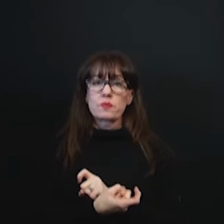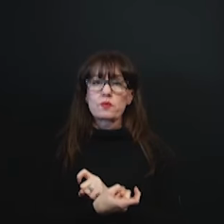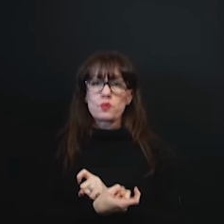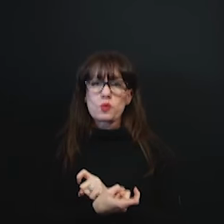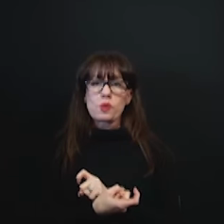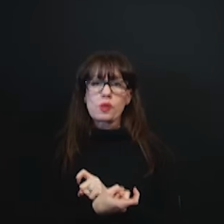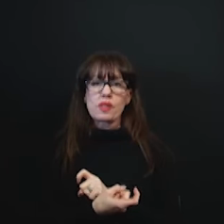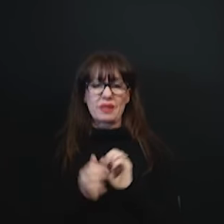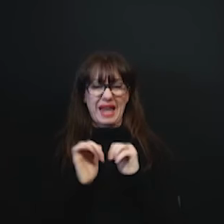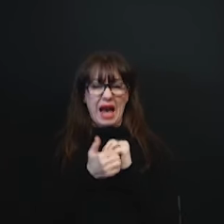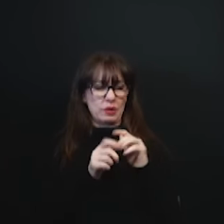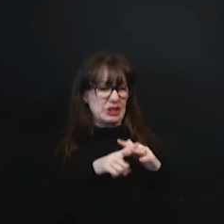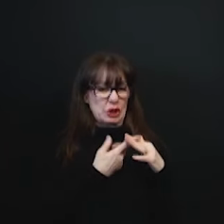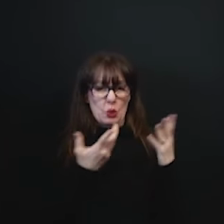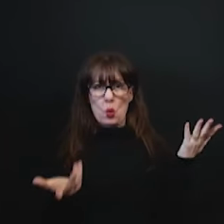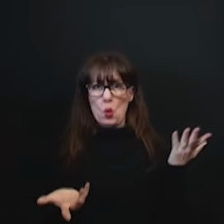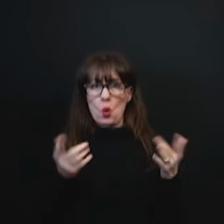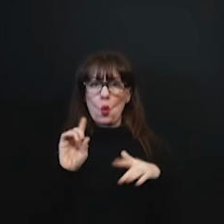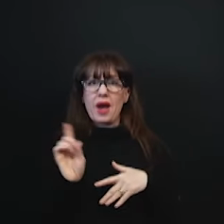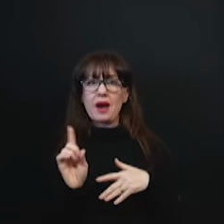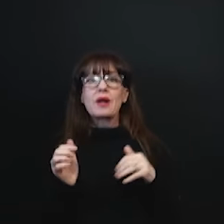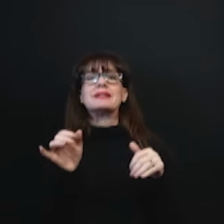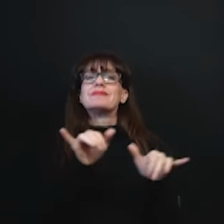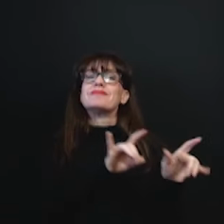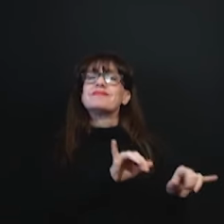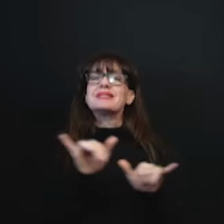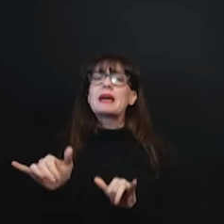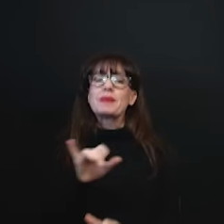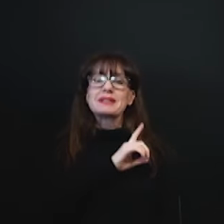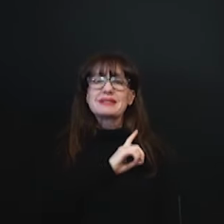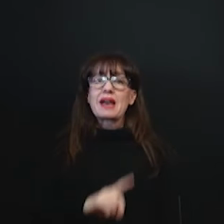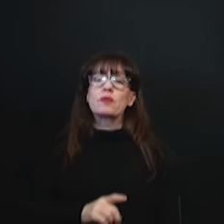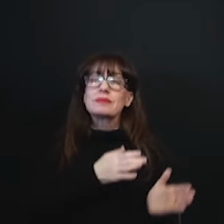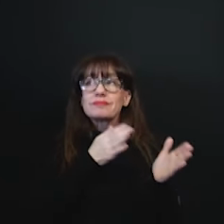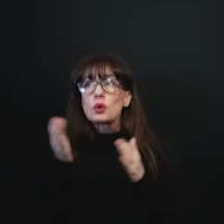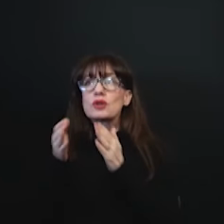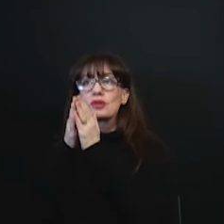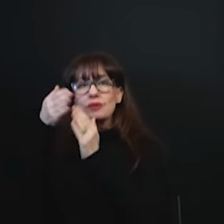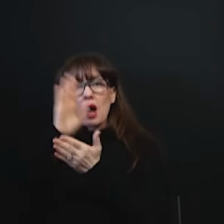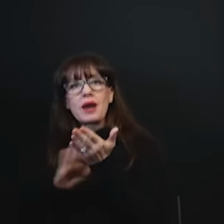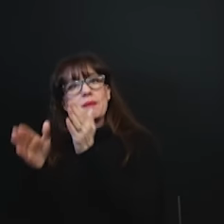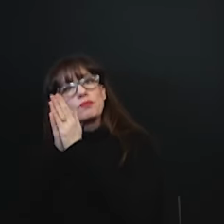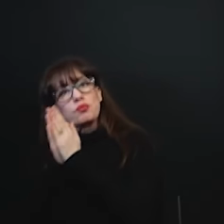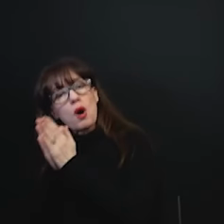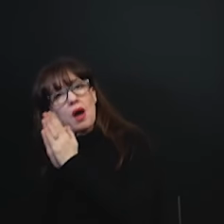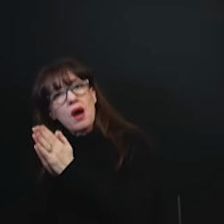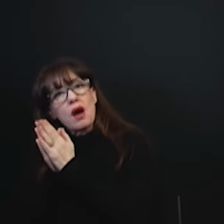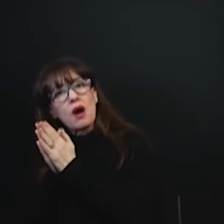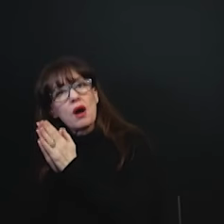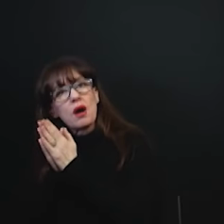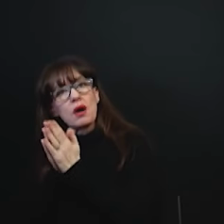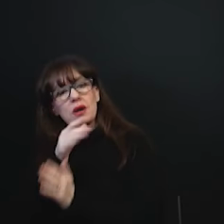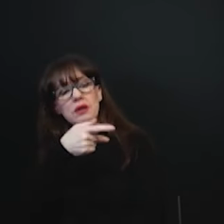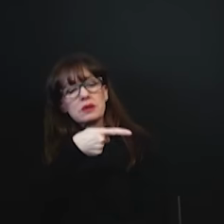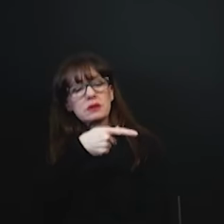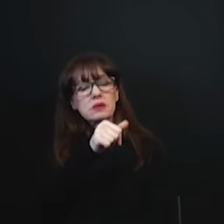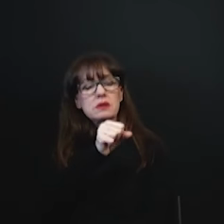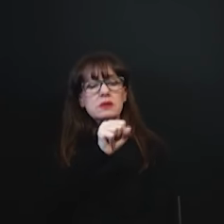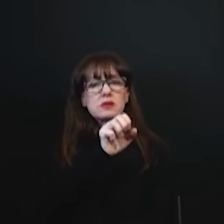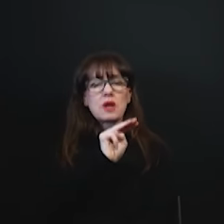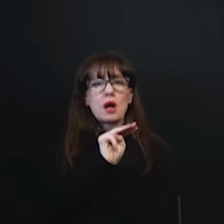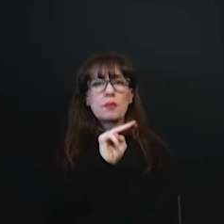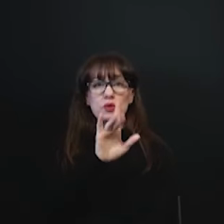So where do we start? Well, we start like David did. We turn to God in prayer, even in song, as we begin with Psalm 25.